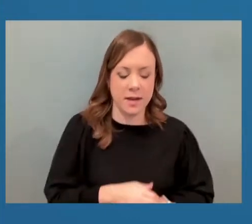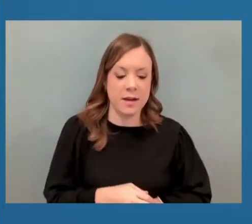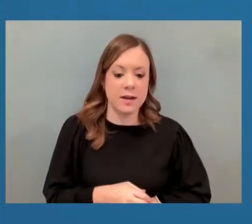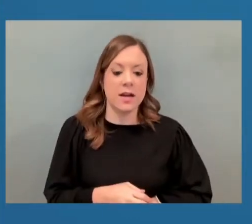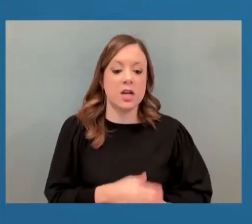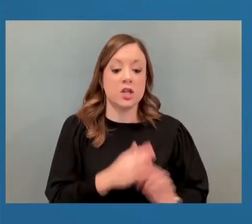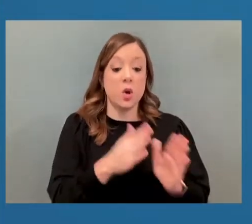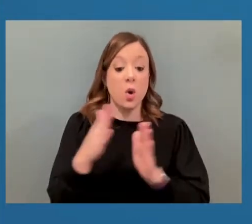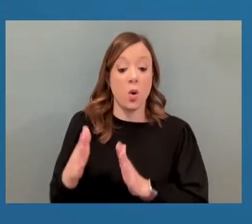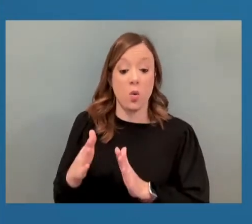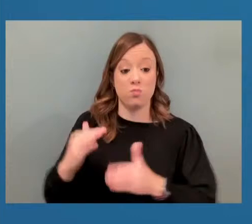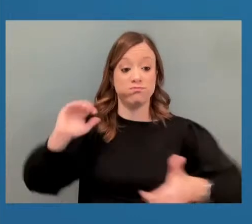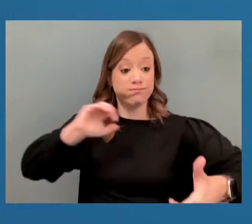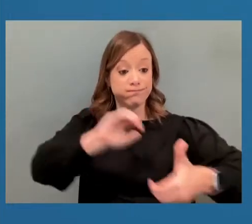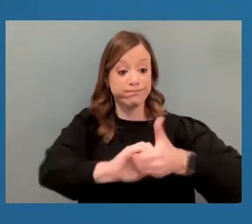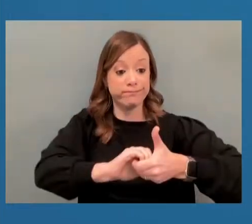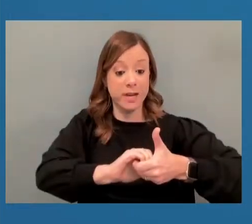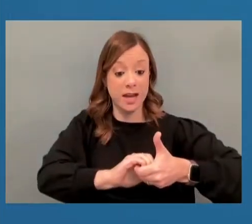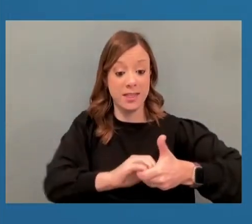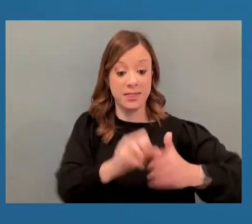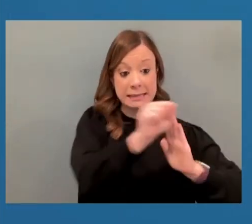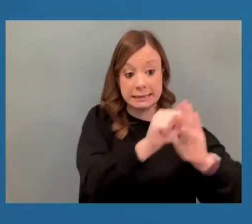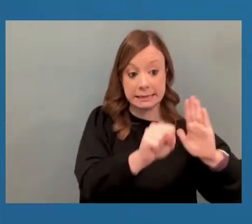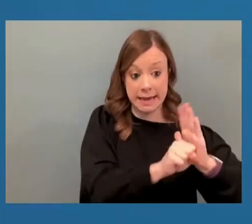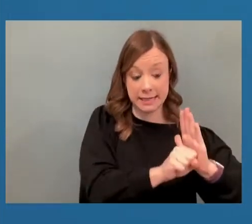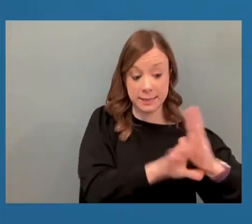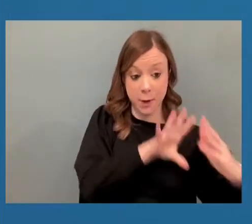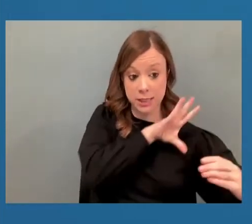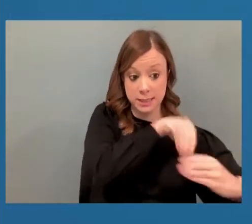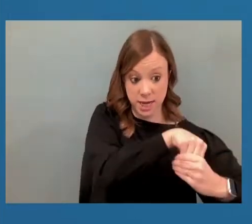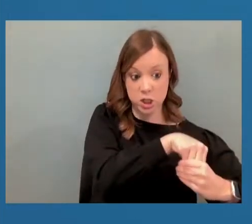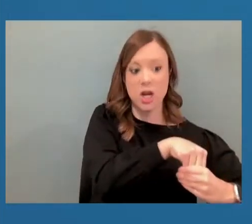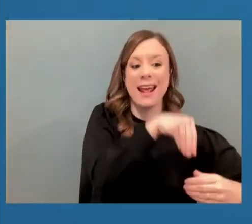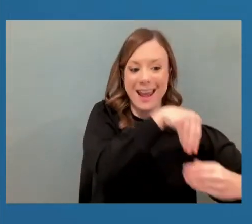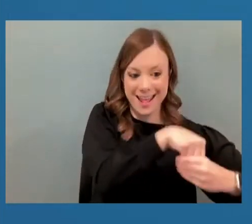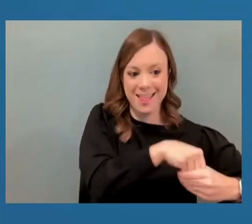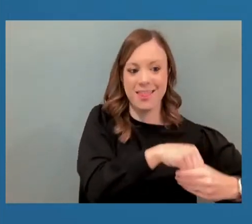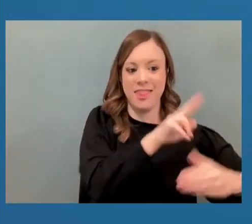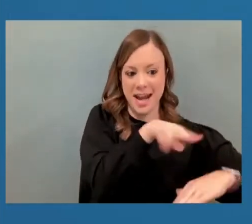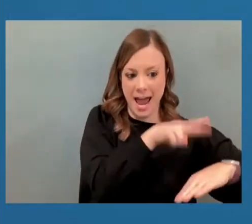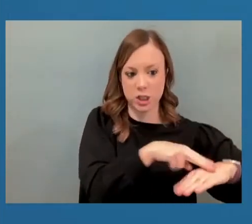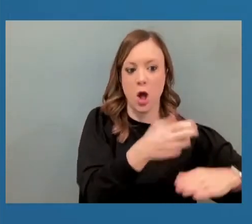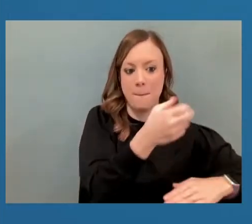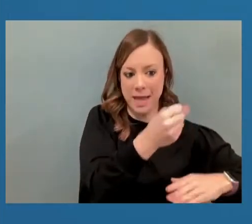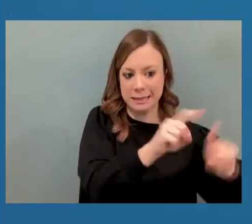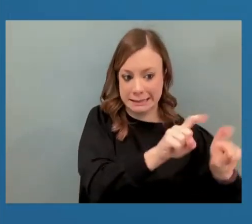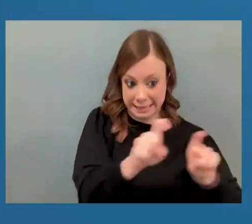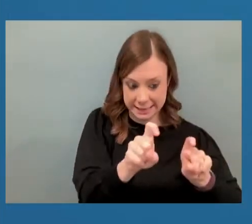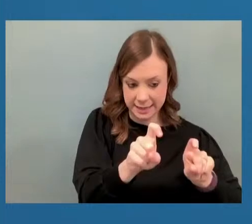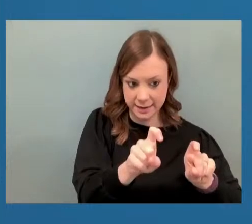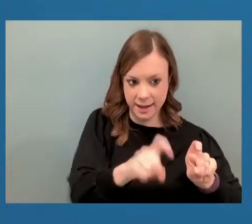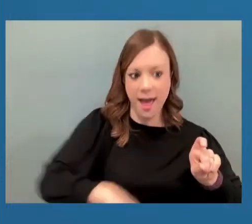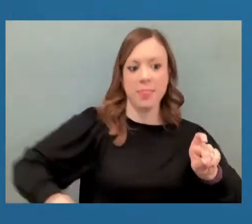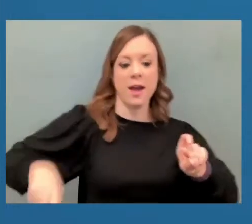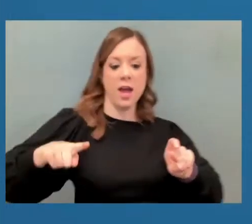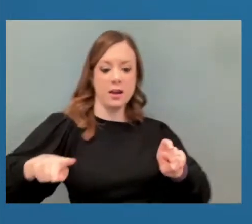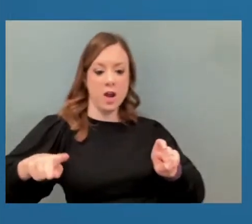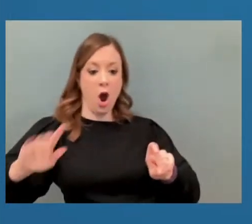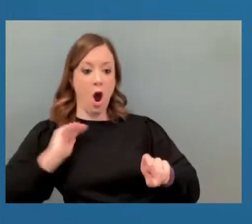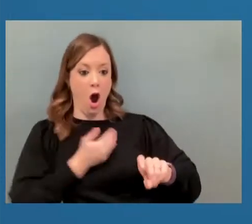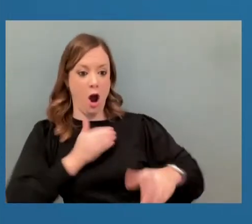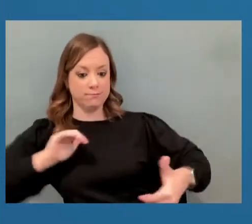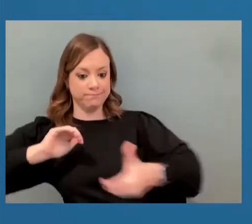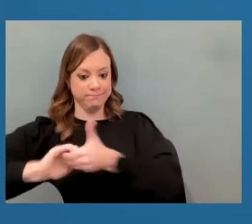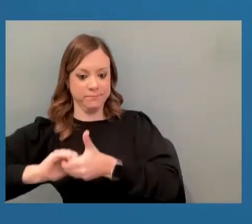state's participation in the national milk testing strategy further support the protection of health of New York